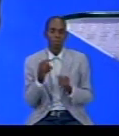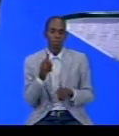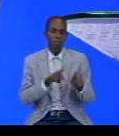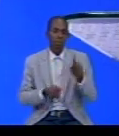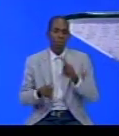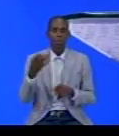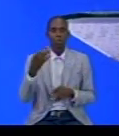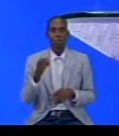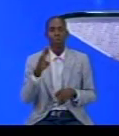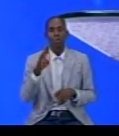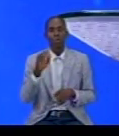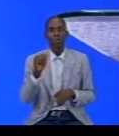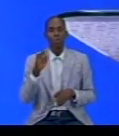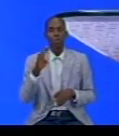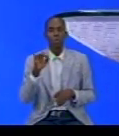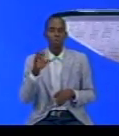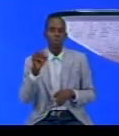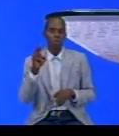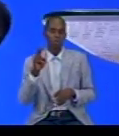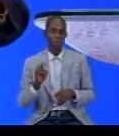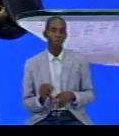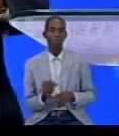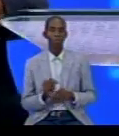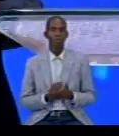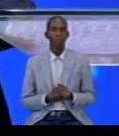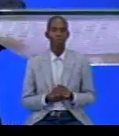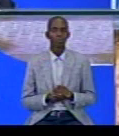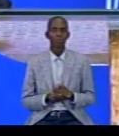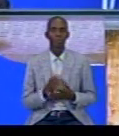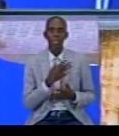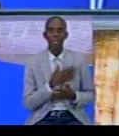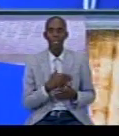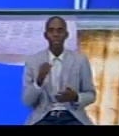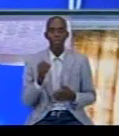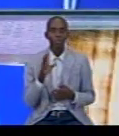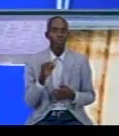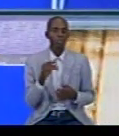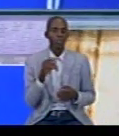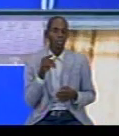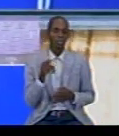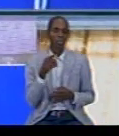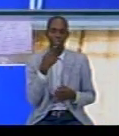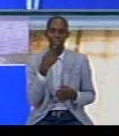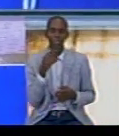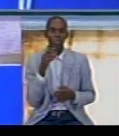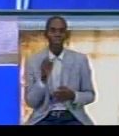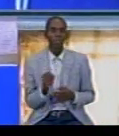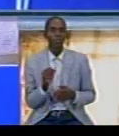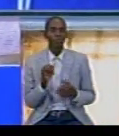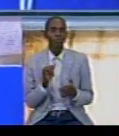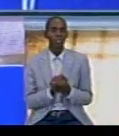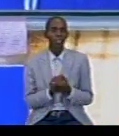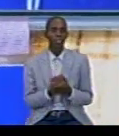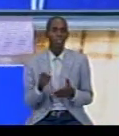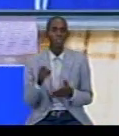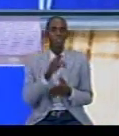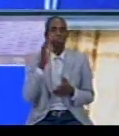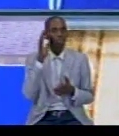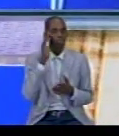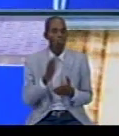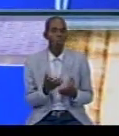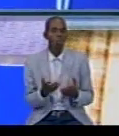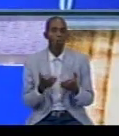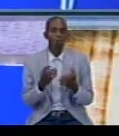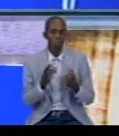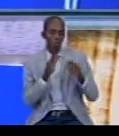Babylon, that they too should not die. And so it says that they would desire mercies of